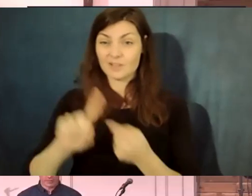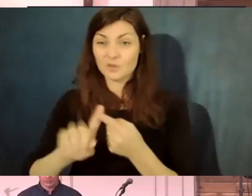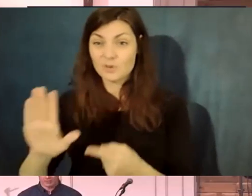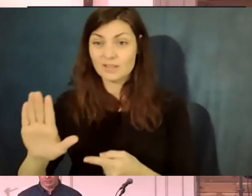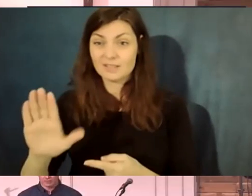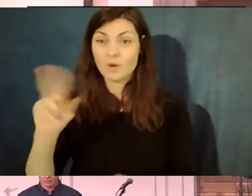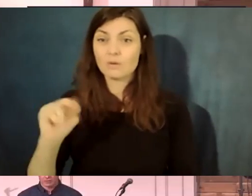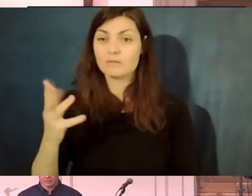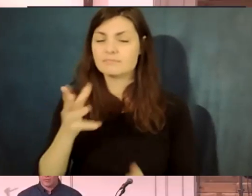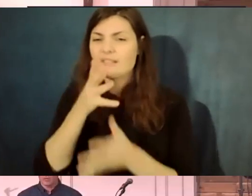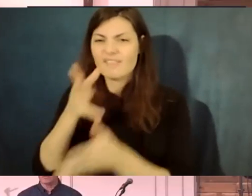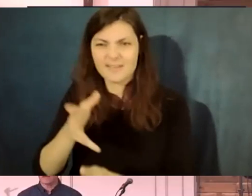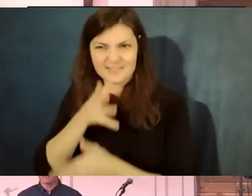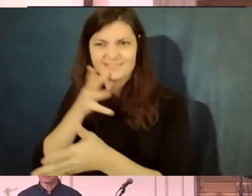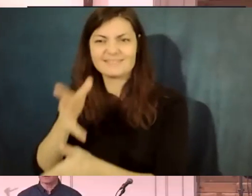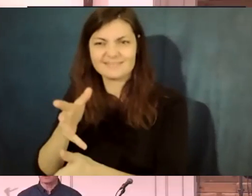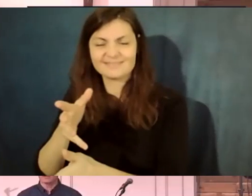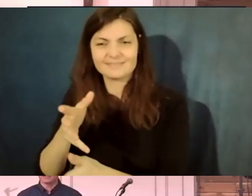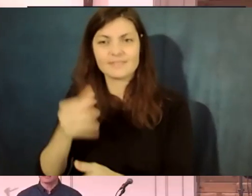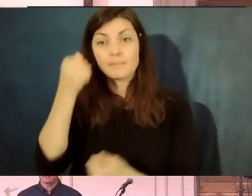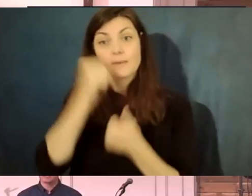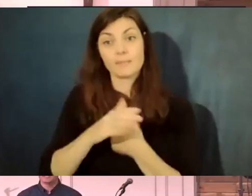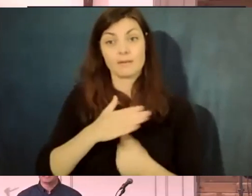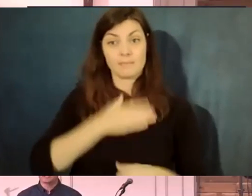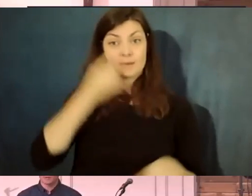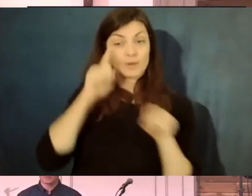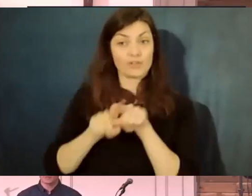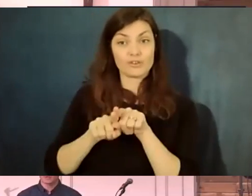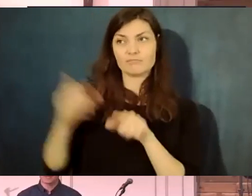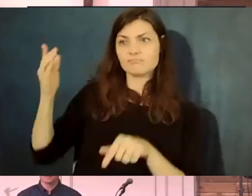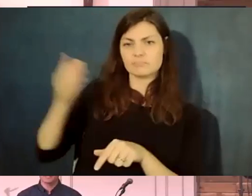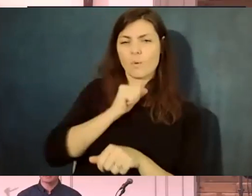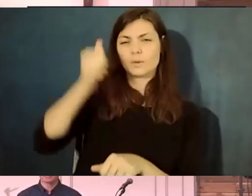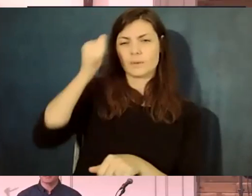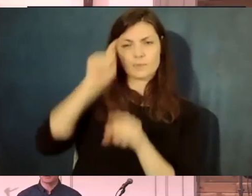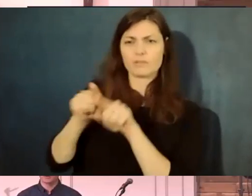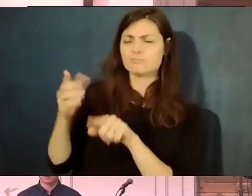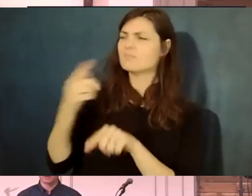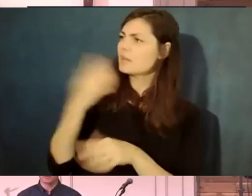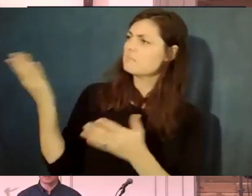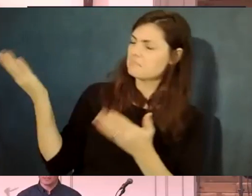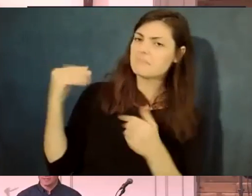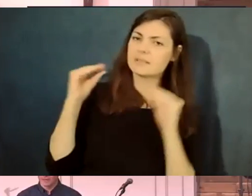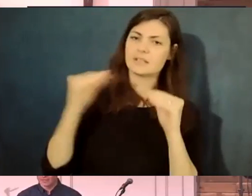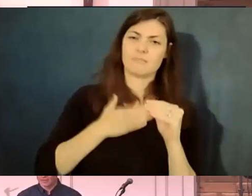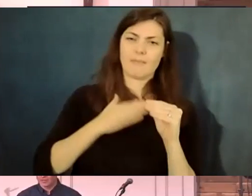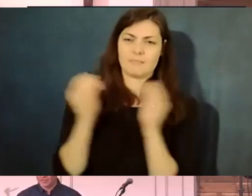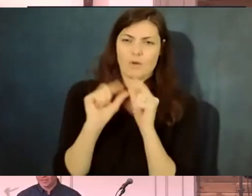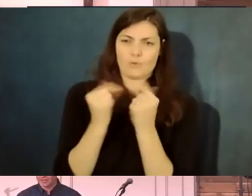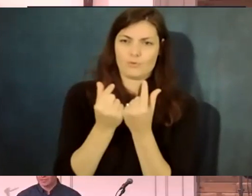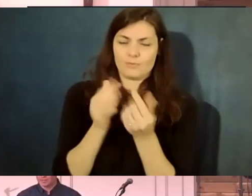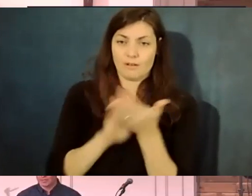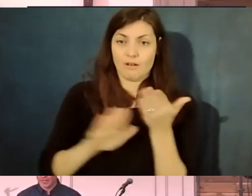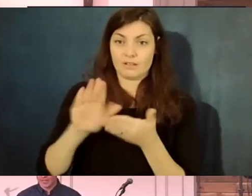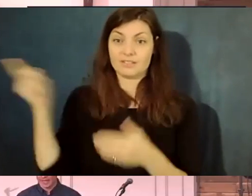vomit. Remember, I invited my brother to come teach, my older brother, to come teach my small group when I was young in college. And he came and